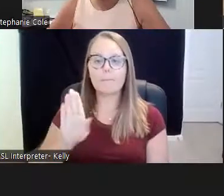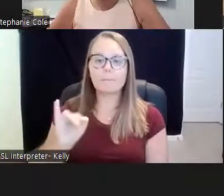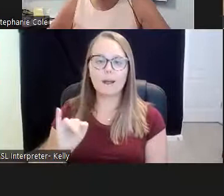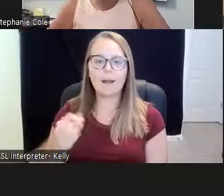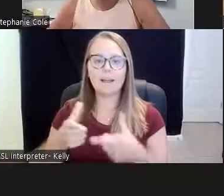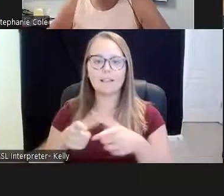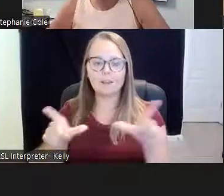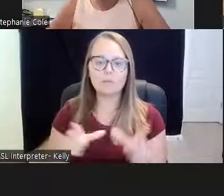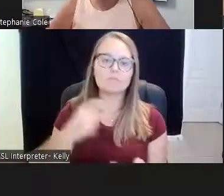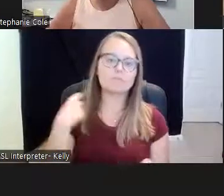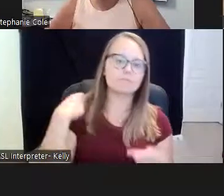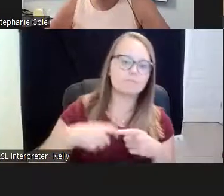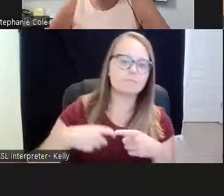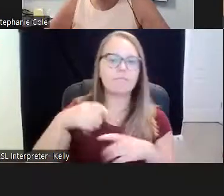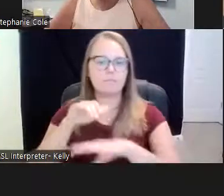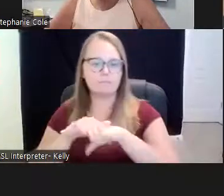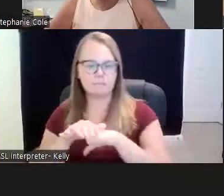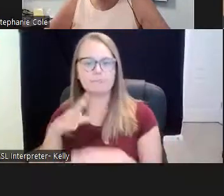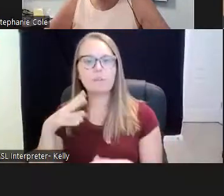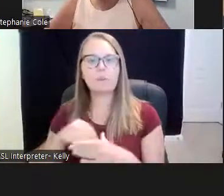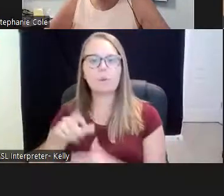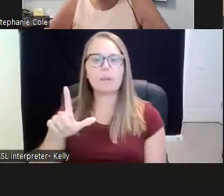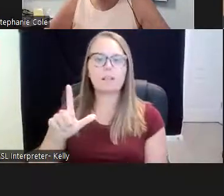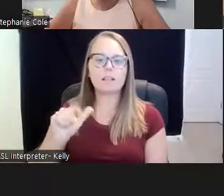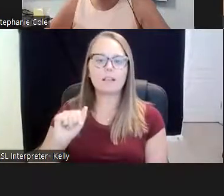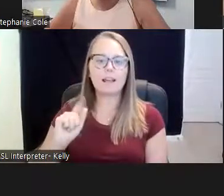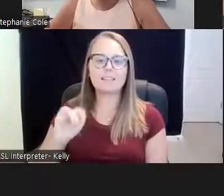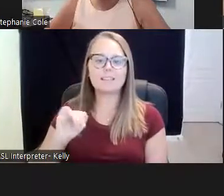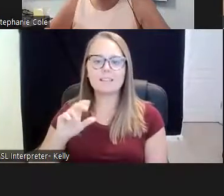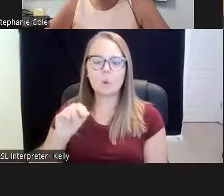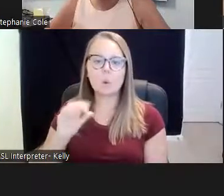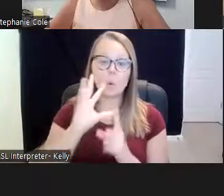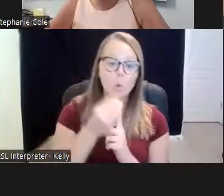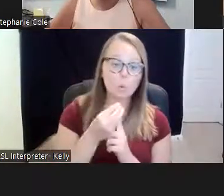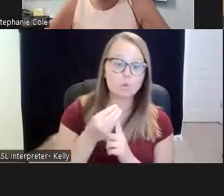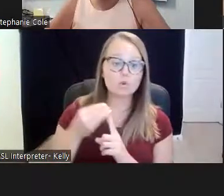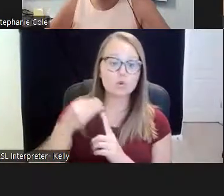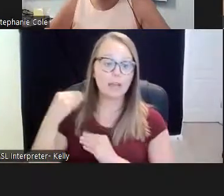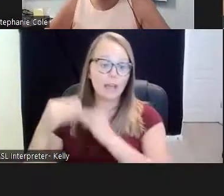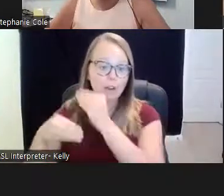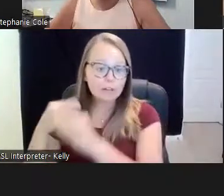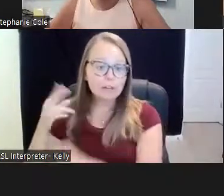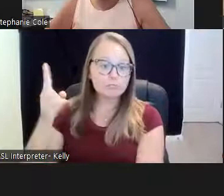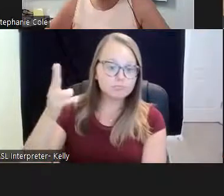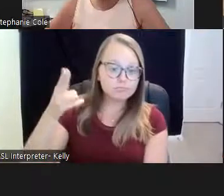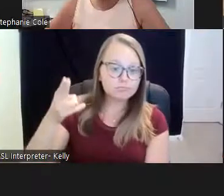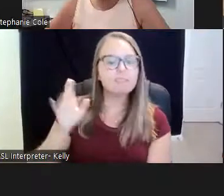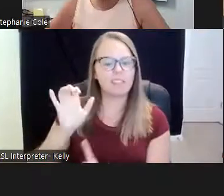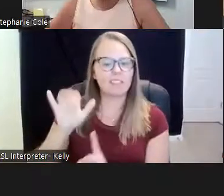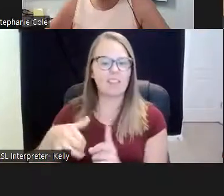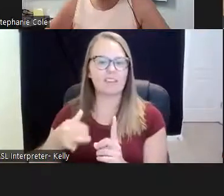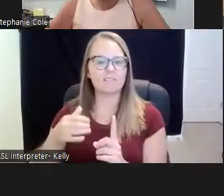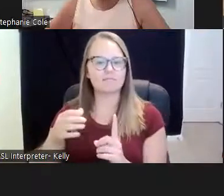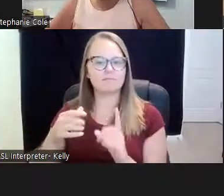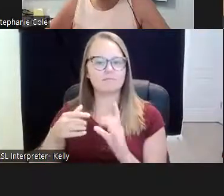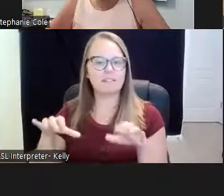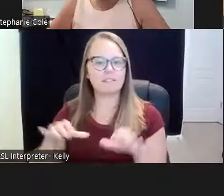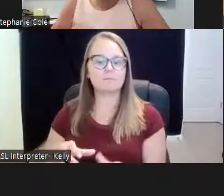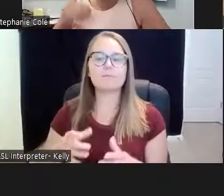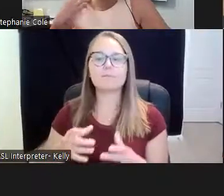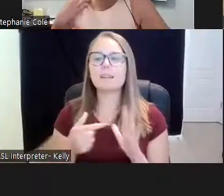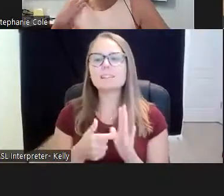and English and include Latino culture and heritage in their activities. Some examples are